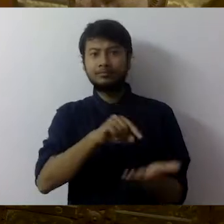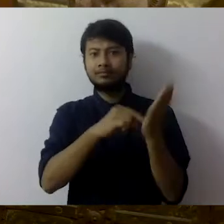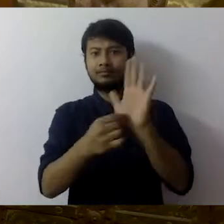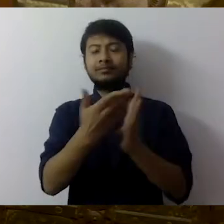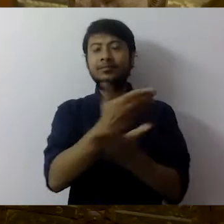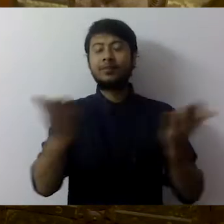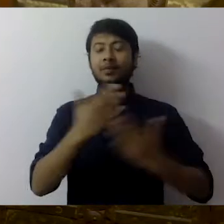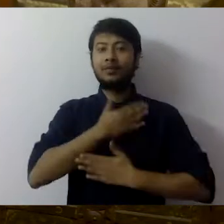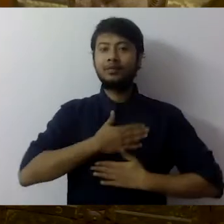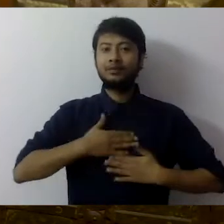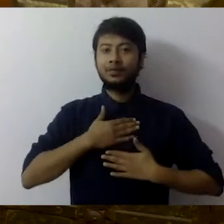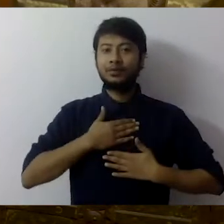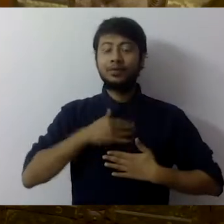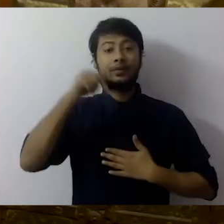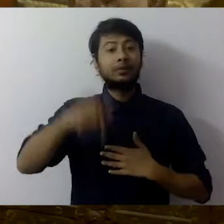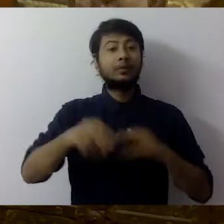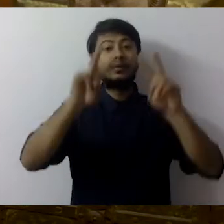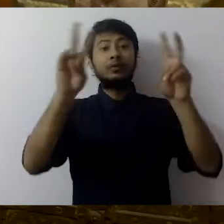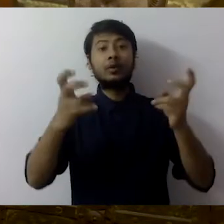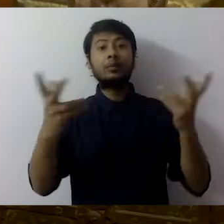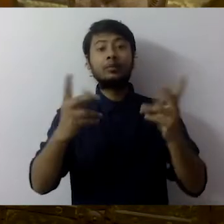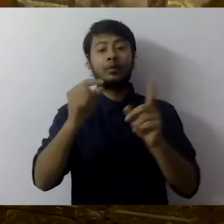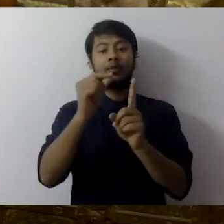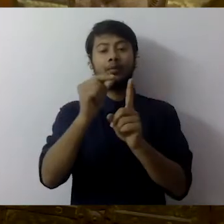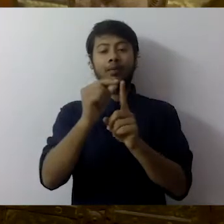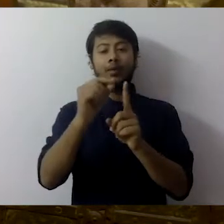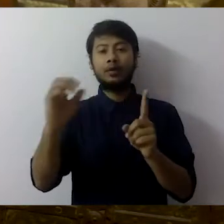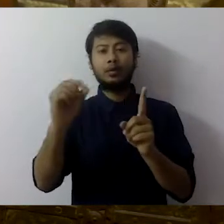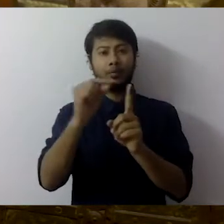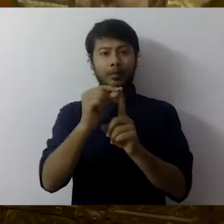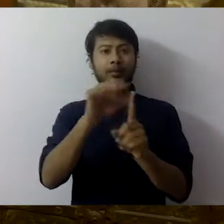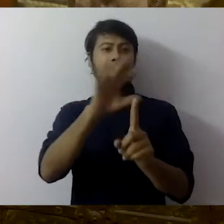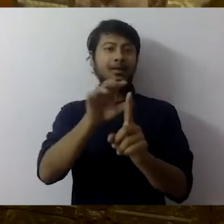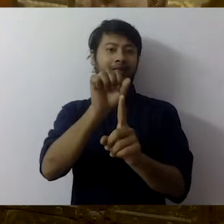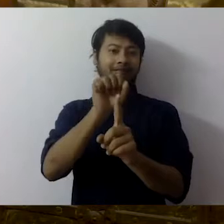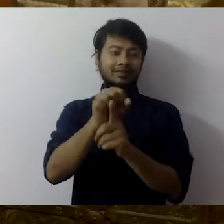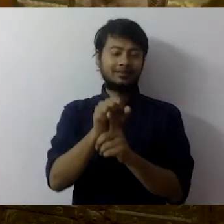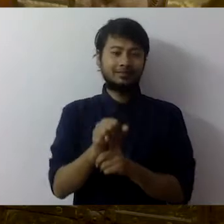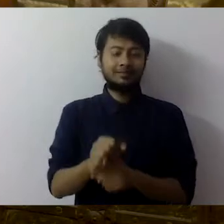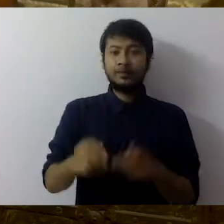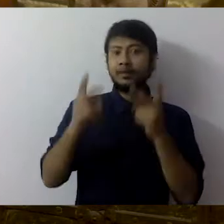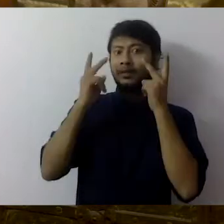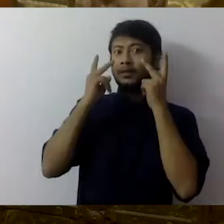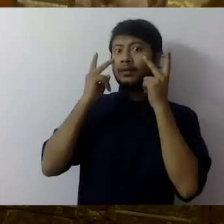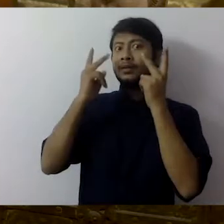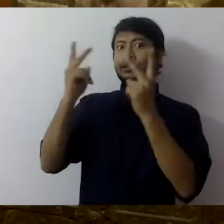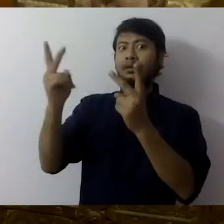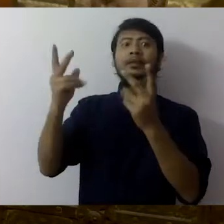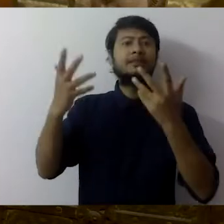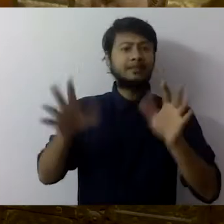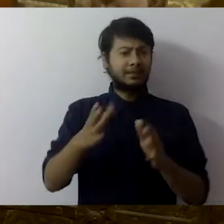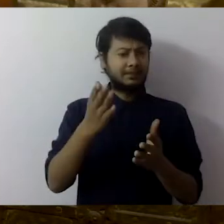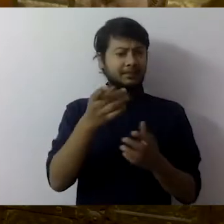we look at popular culture. Whether we look at the figure of Mother India draped in a bright red sari